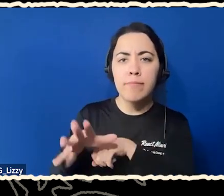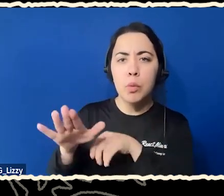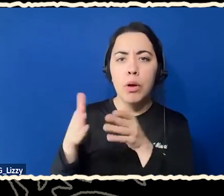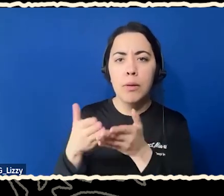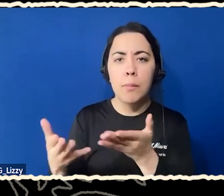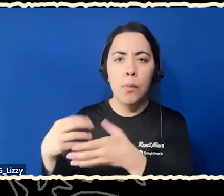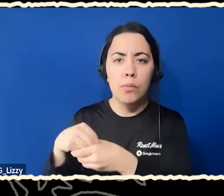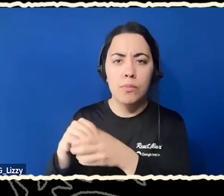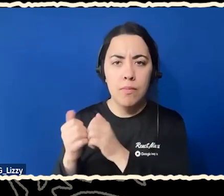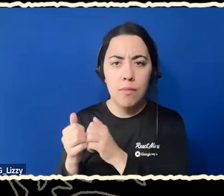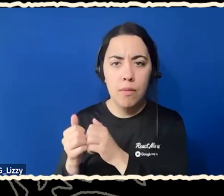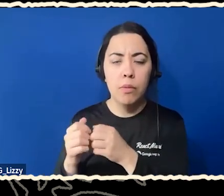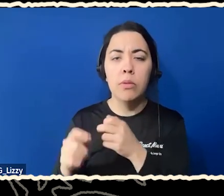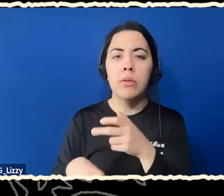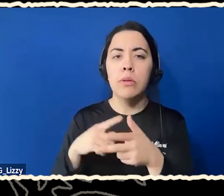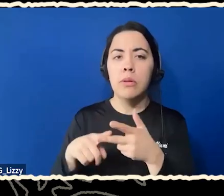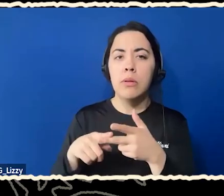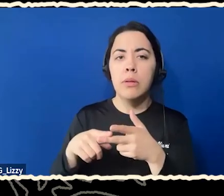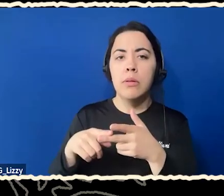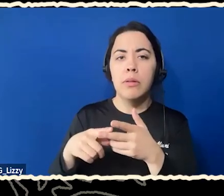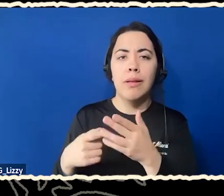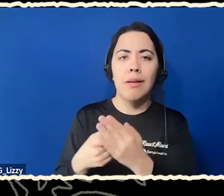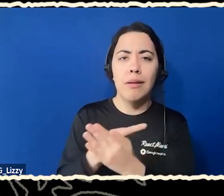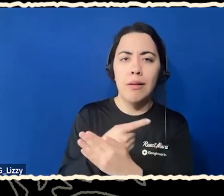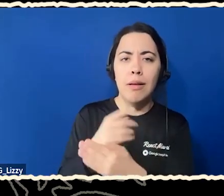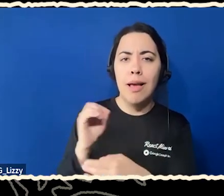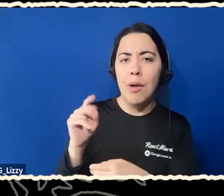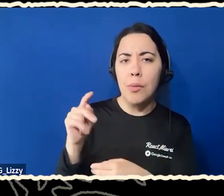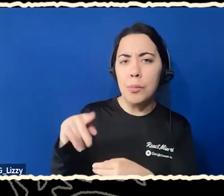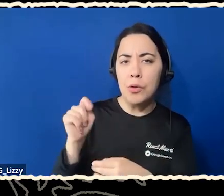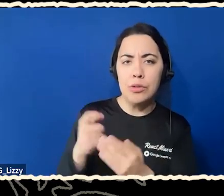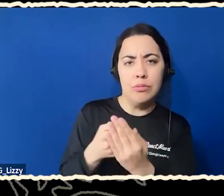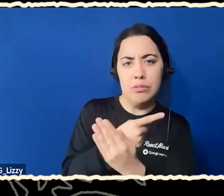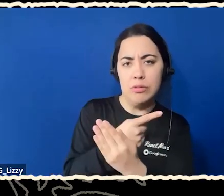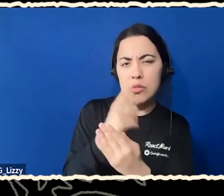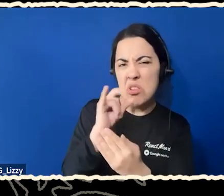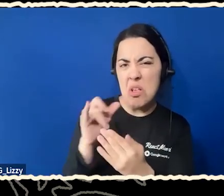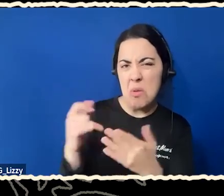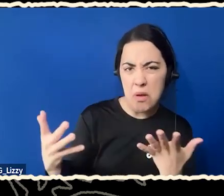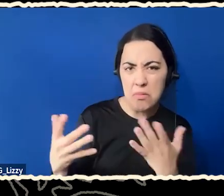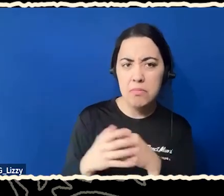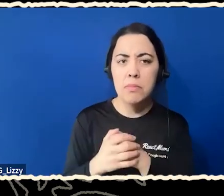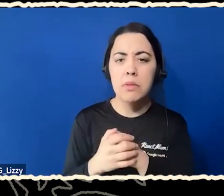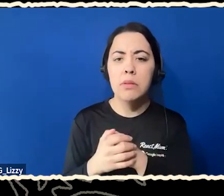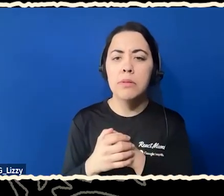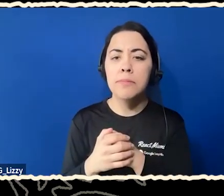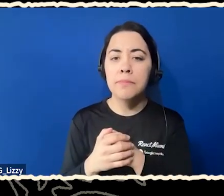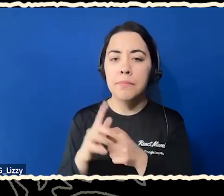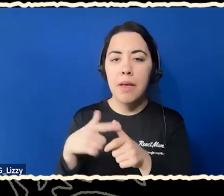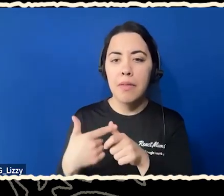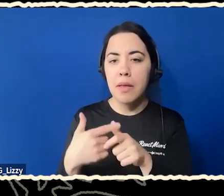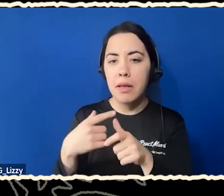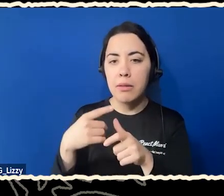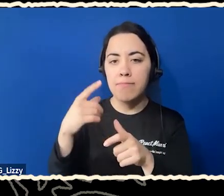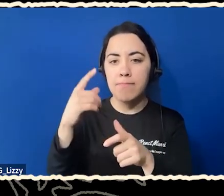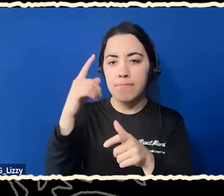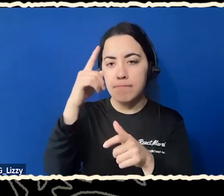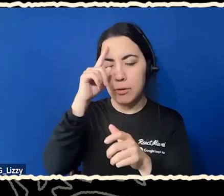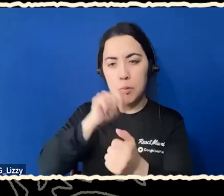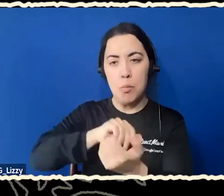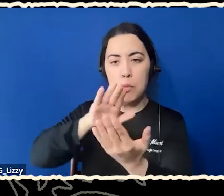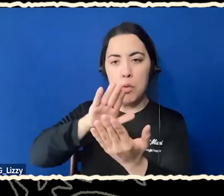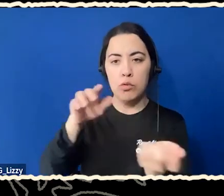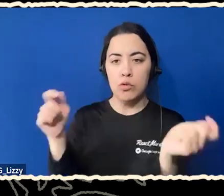output. And then we'll talk about how this actually changes our mental model for using React. I am known for having a lot of text